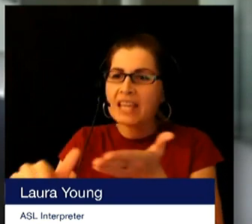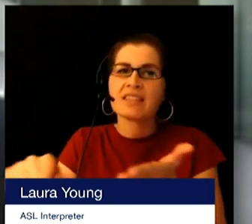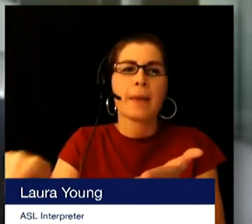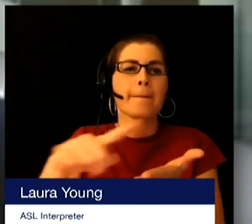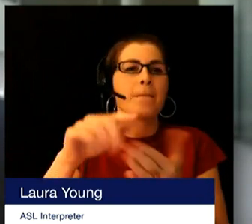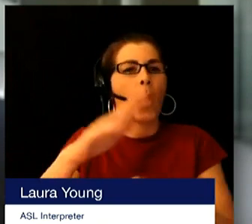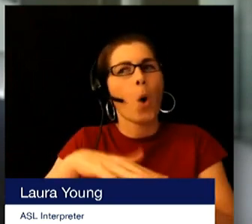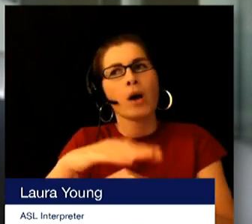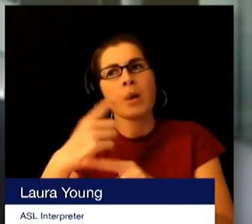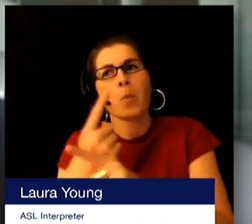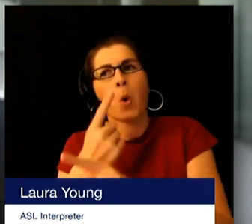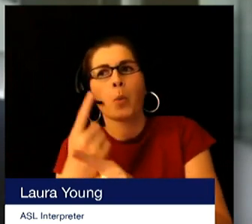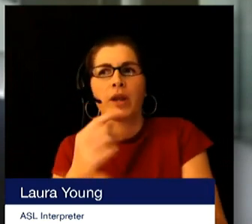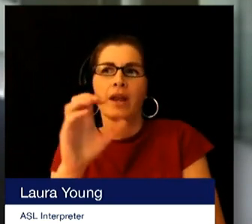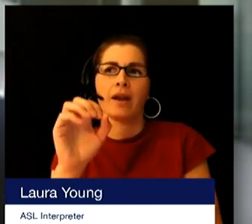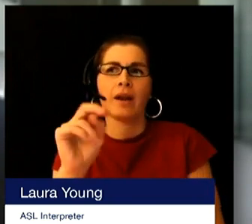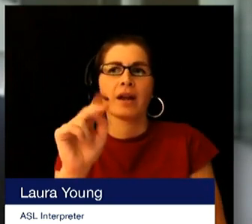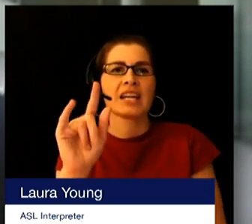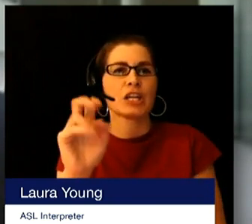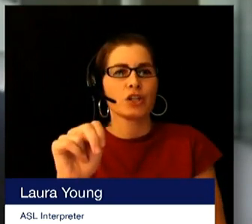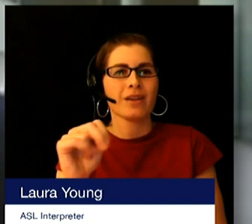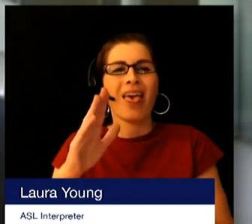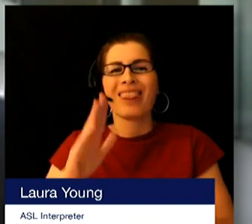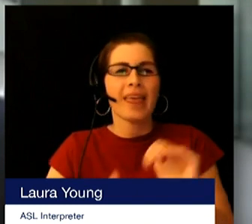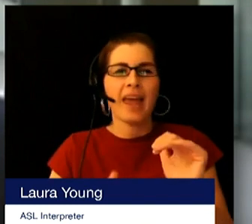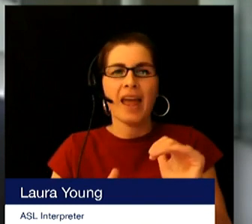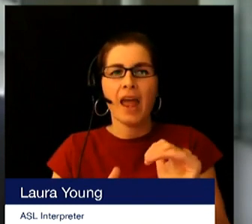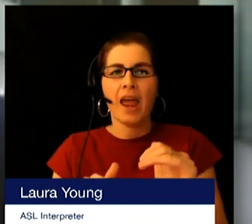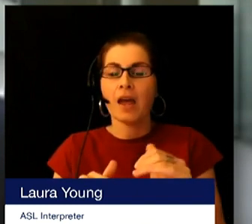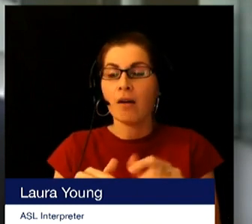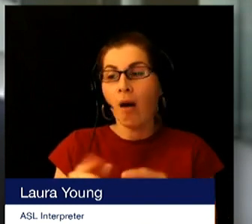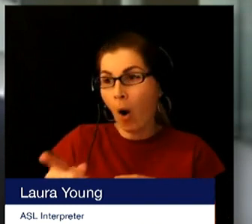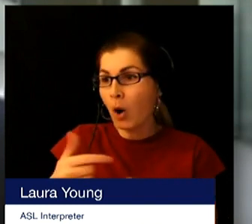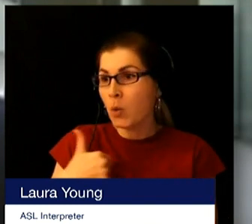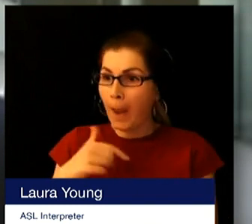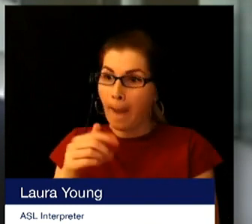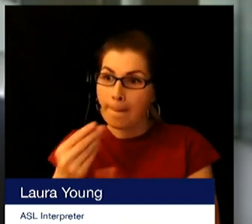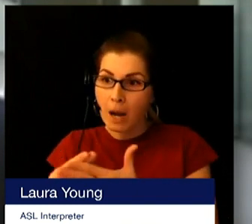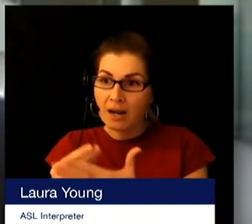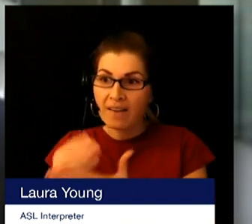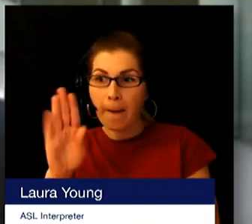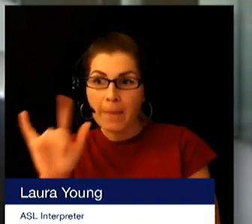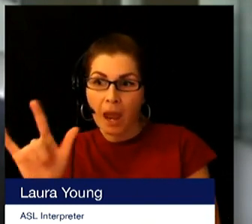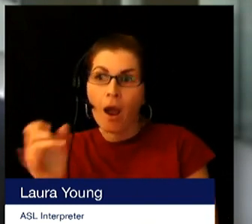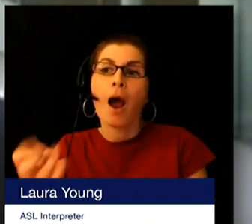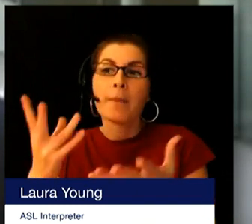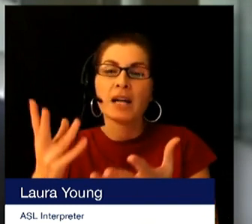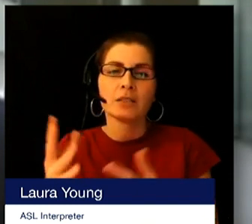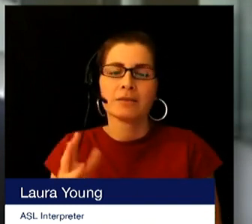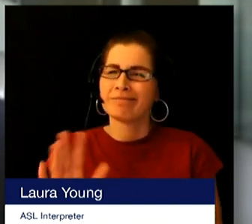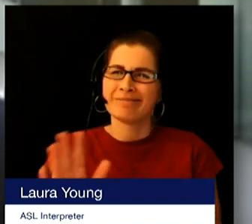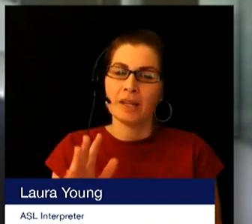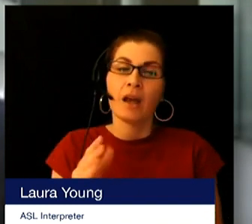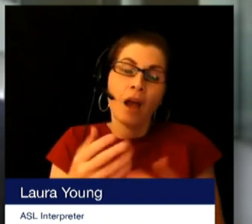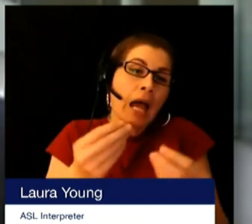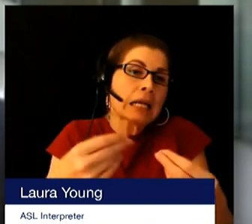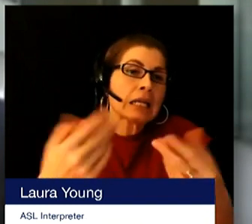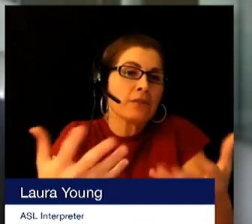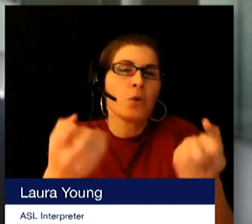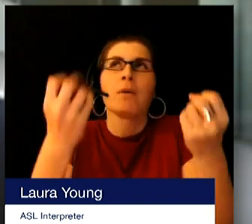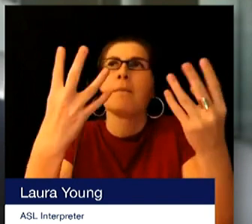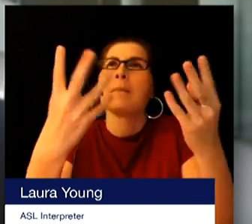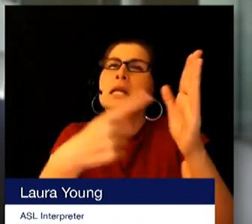are appropriate, rather than tying it to their ability to make a monetary payment. Now, I could give you many other examples like this,